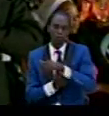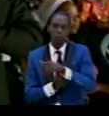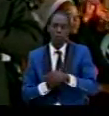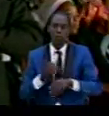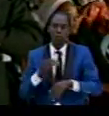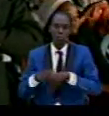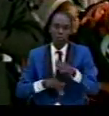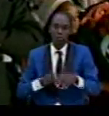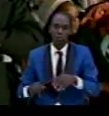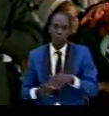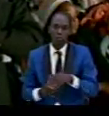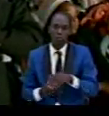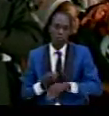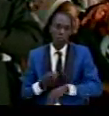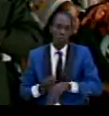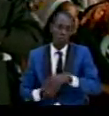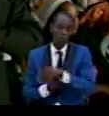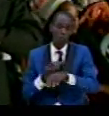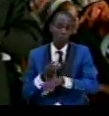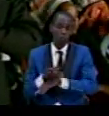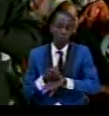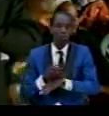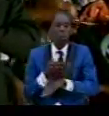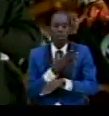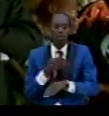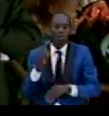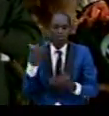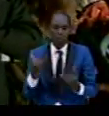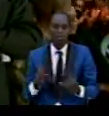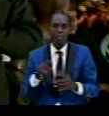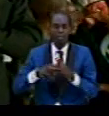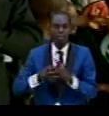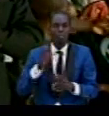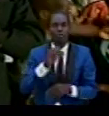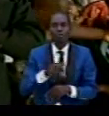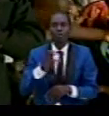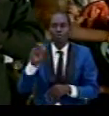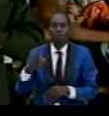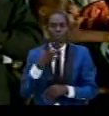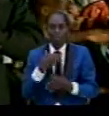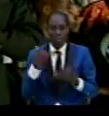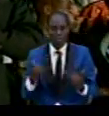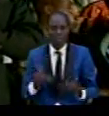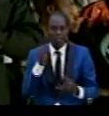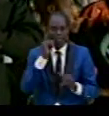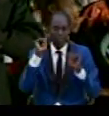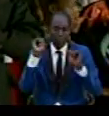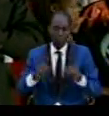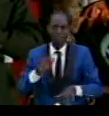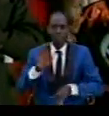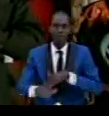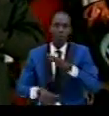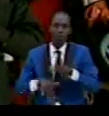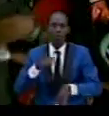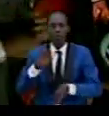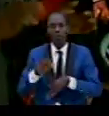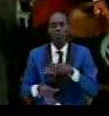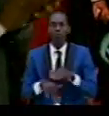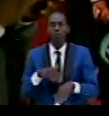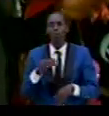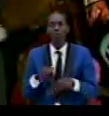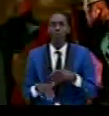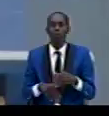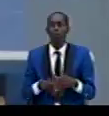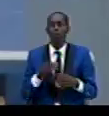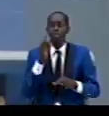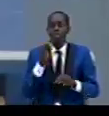because she got our freedom, and now she can walk. Before we go on, if you are clapping, clap